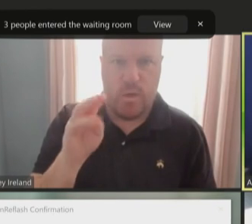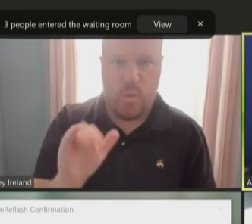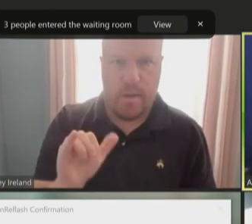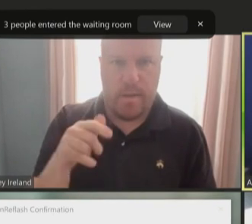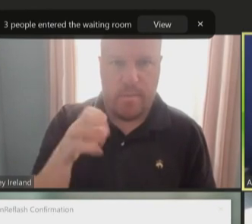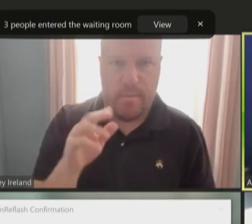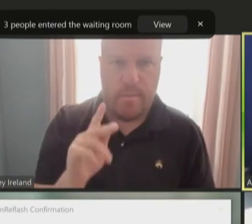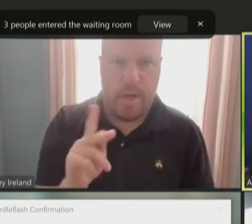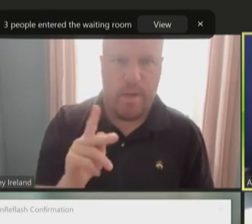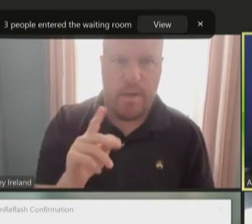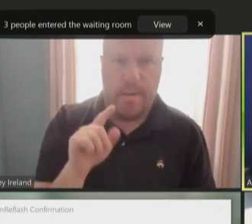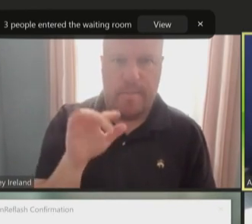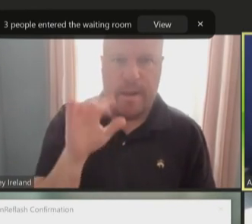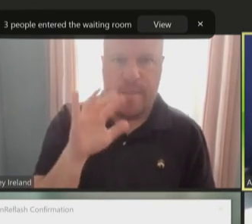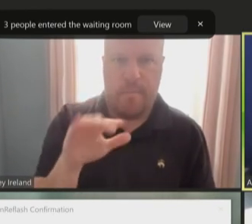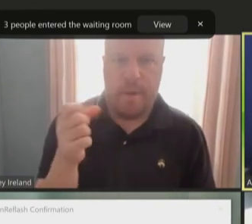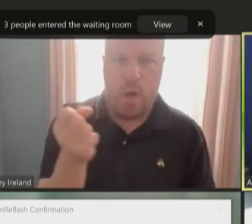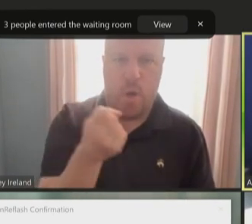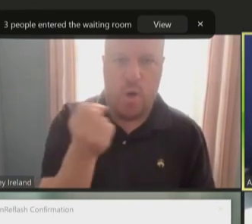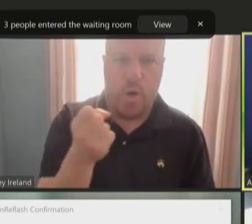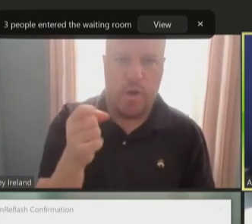this evening from Fenway Park,